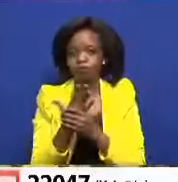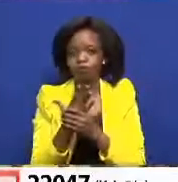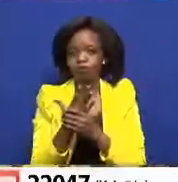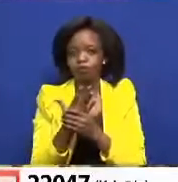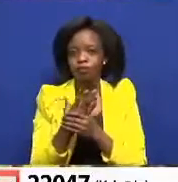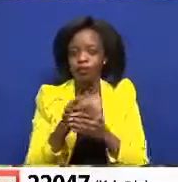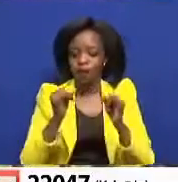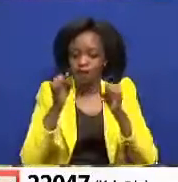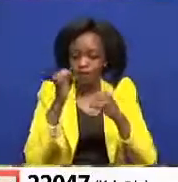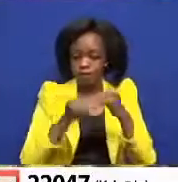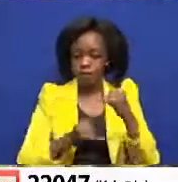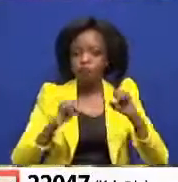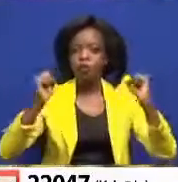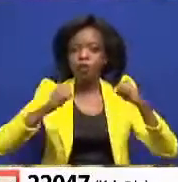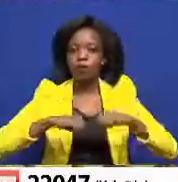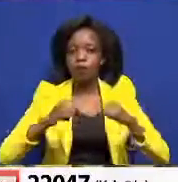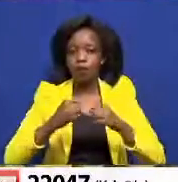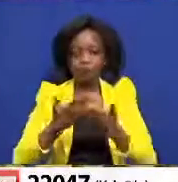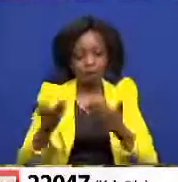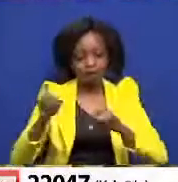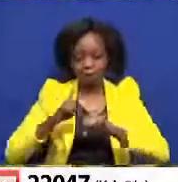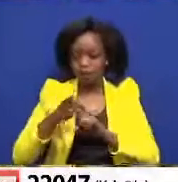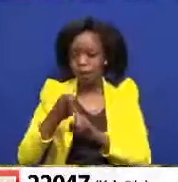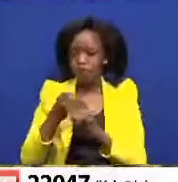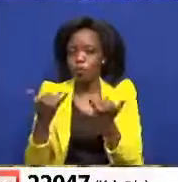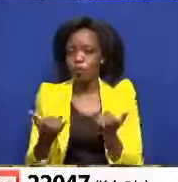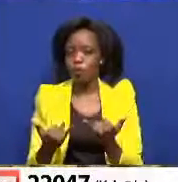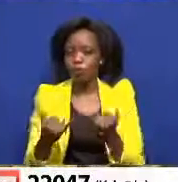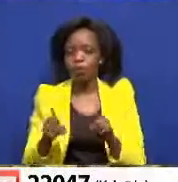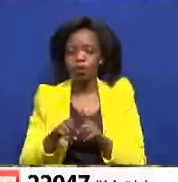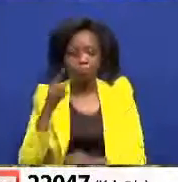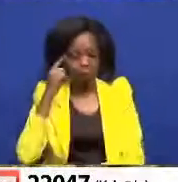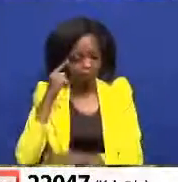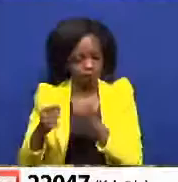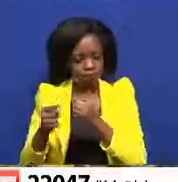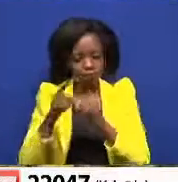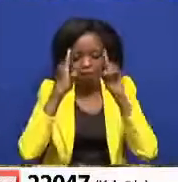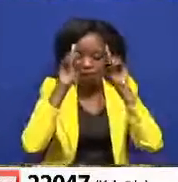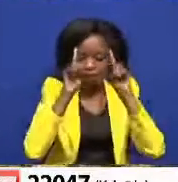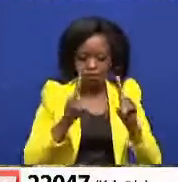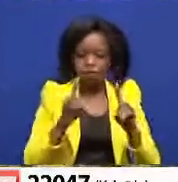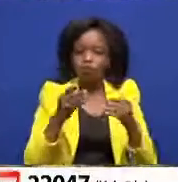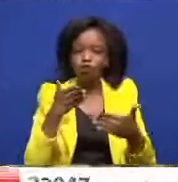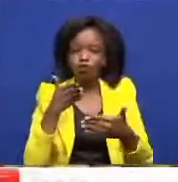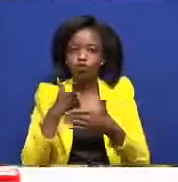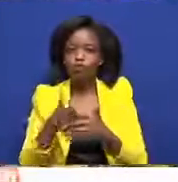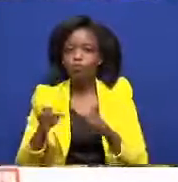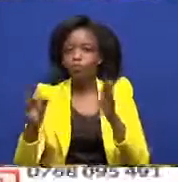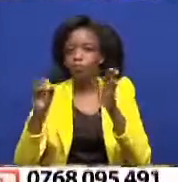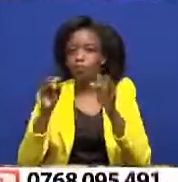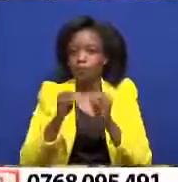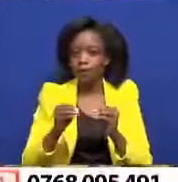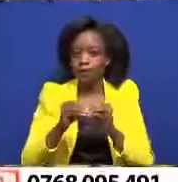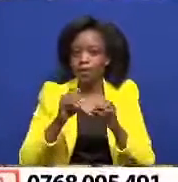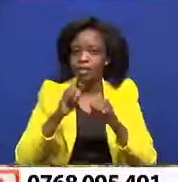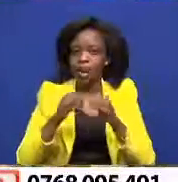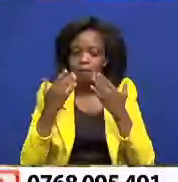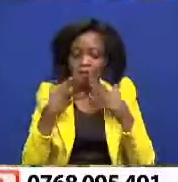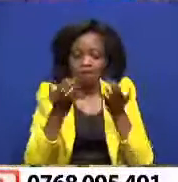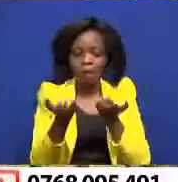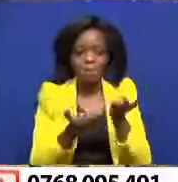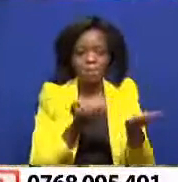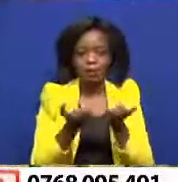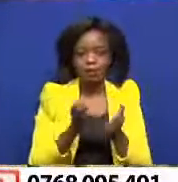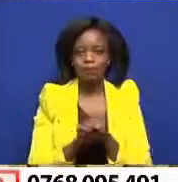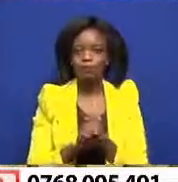in a time from now, and therefore we thought of deciding we call off the mbuzi. Once we are done with the business, we'll always